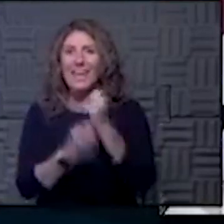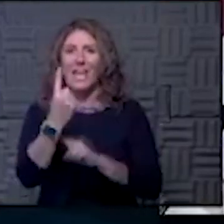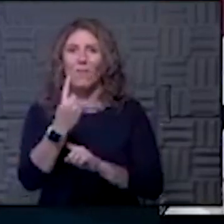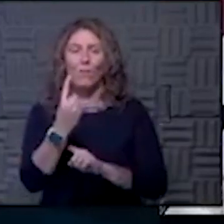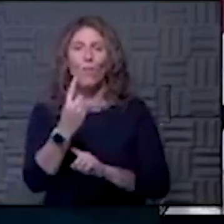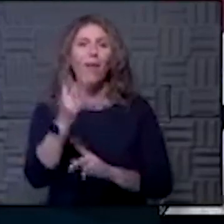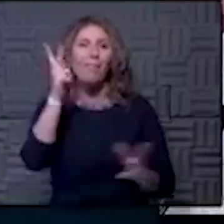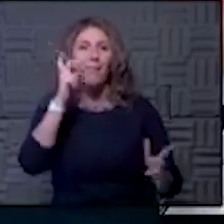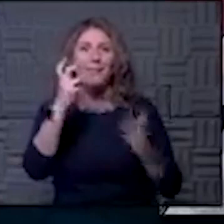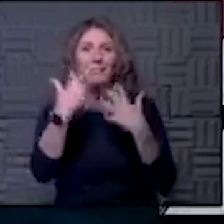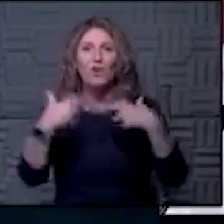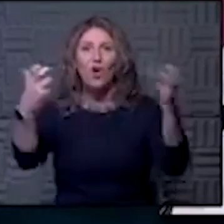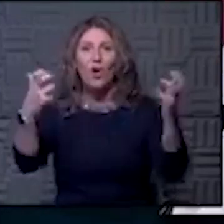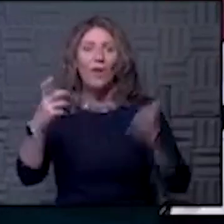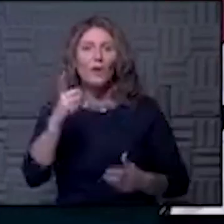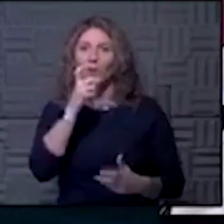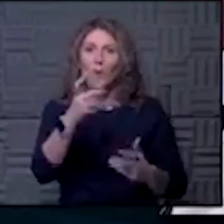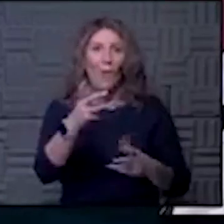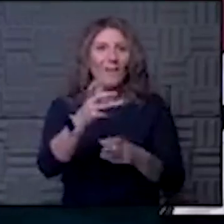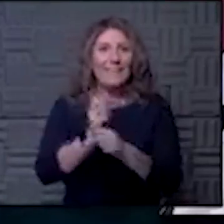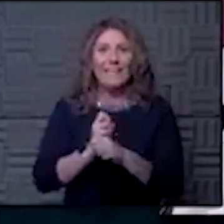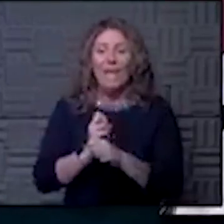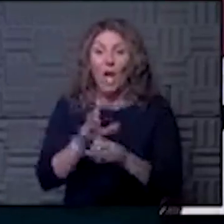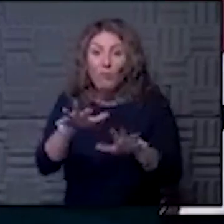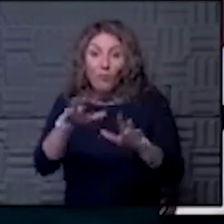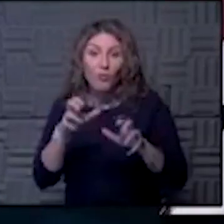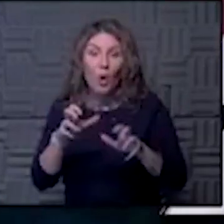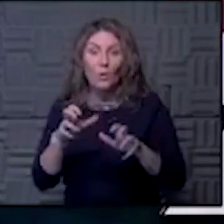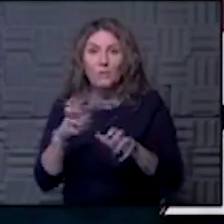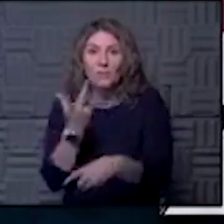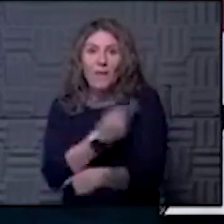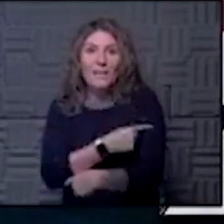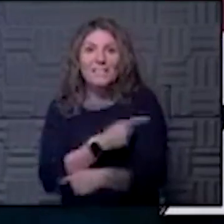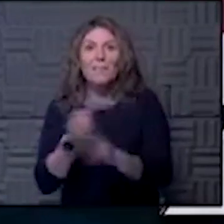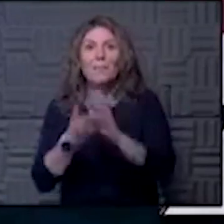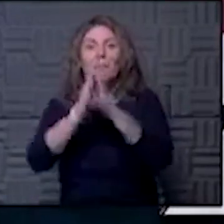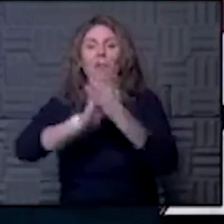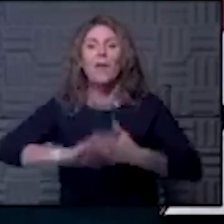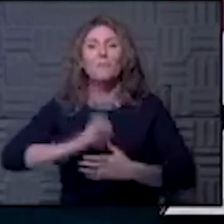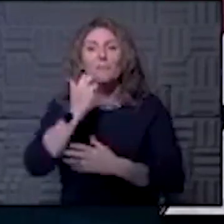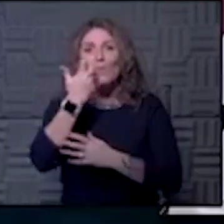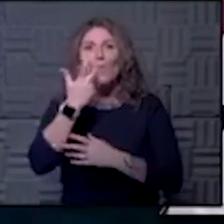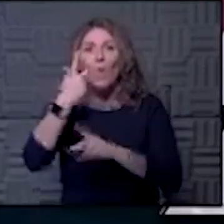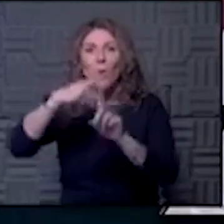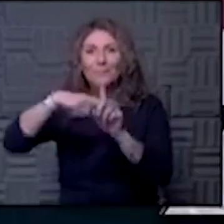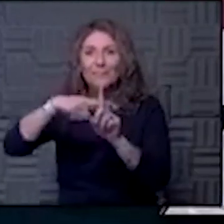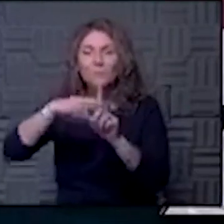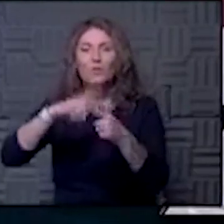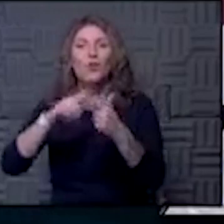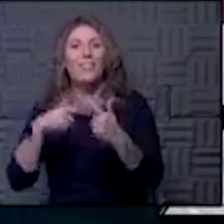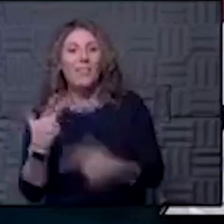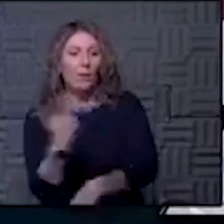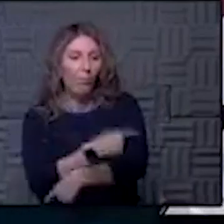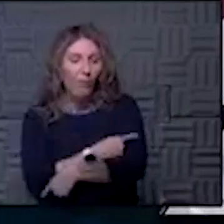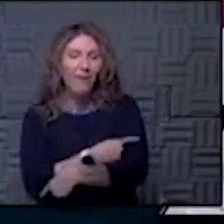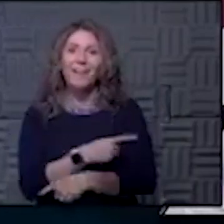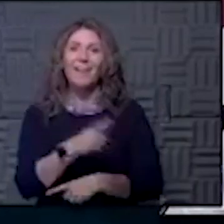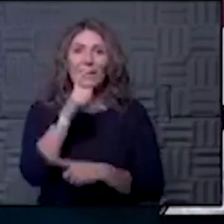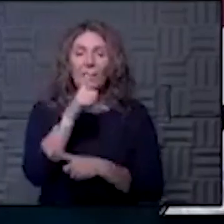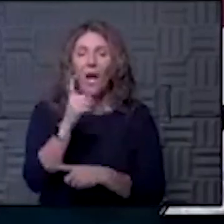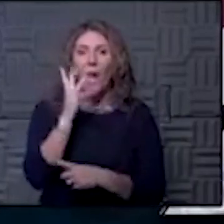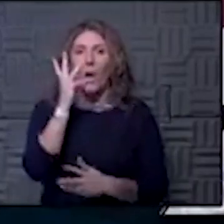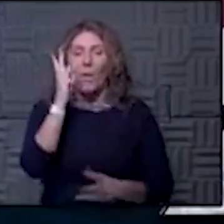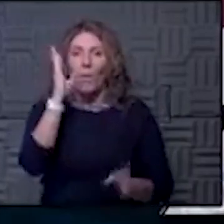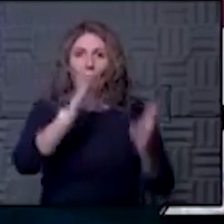audience knows, you don't get a frozen vaccine. We let it warm to room temperature and then give it. But you don't have to worry about getting a